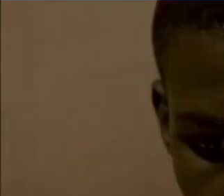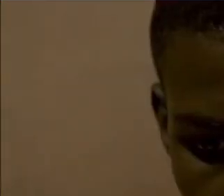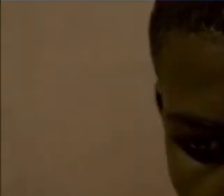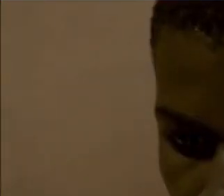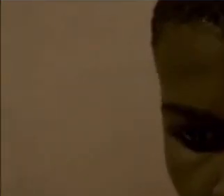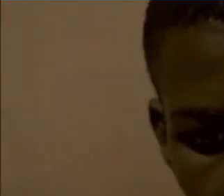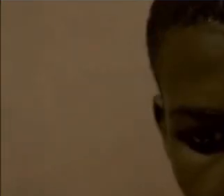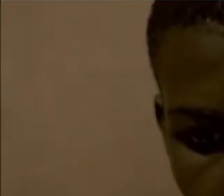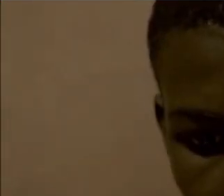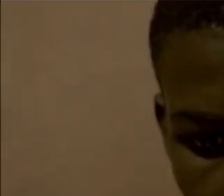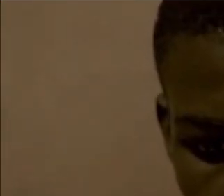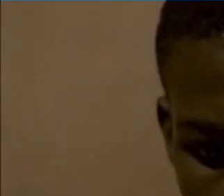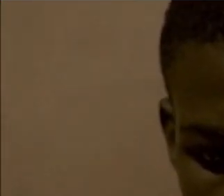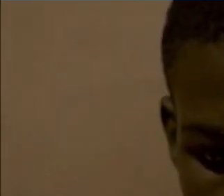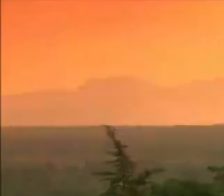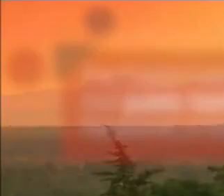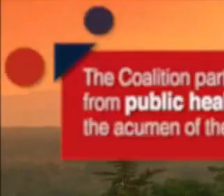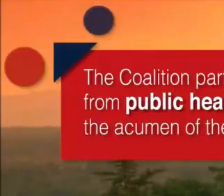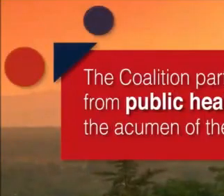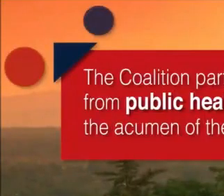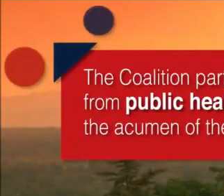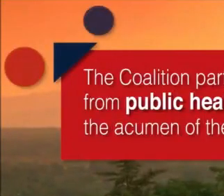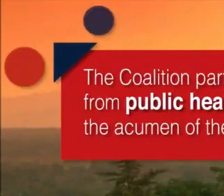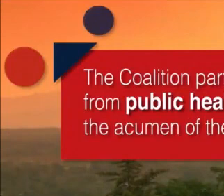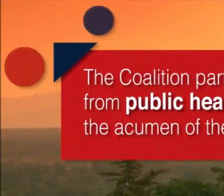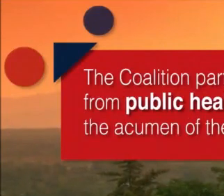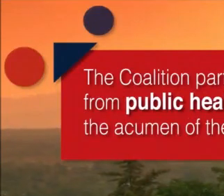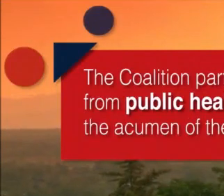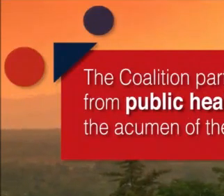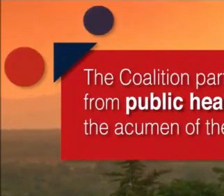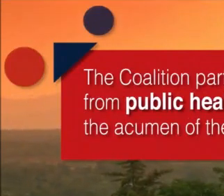prevention, treatment, and care services.